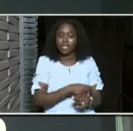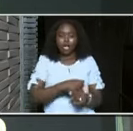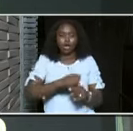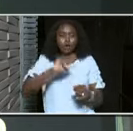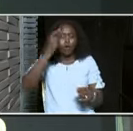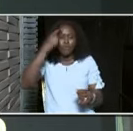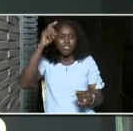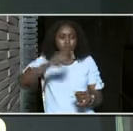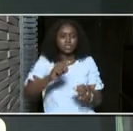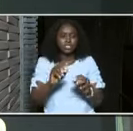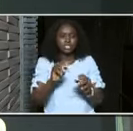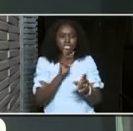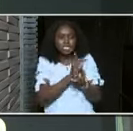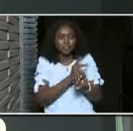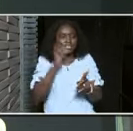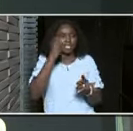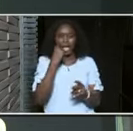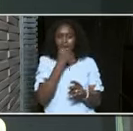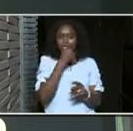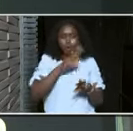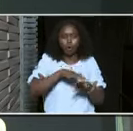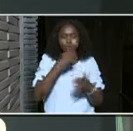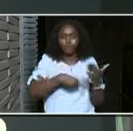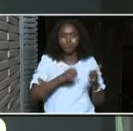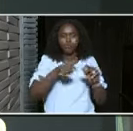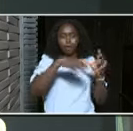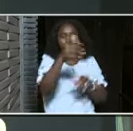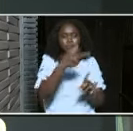keep its eyes on what goes out of the treasury.